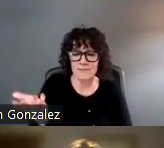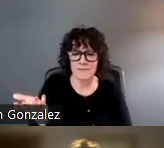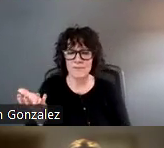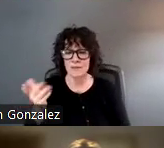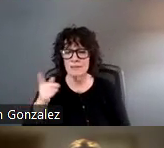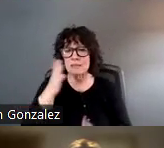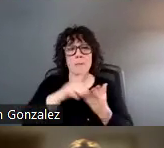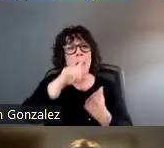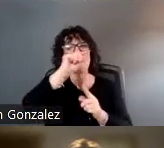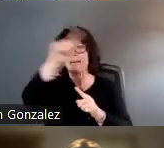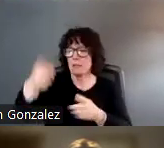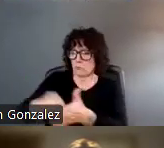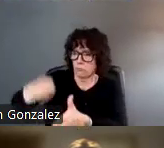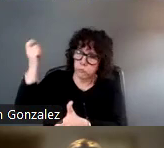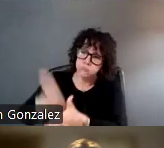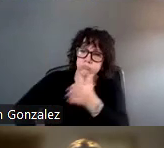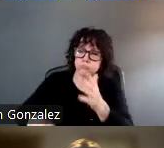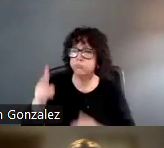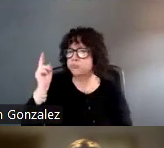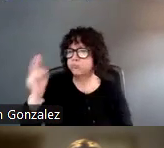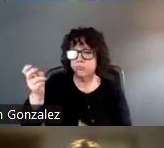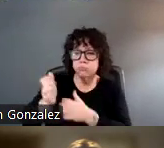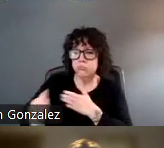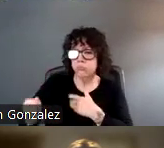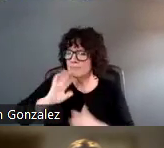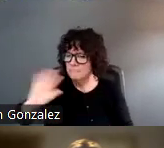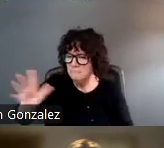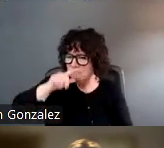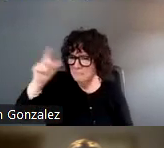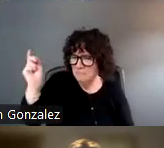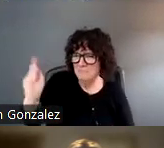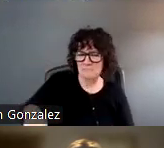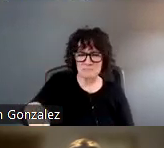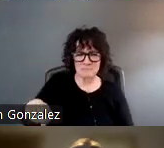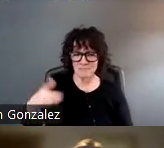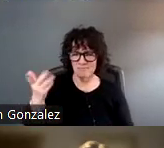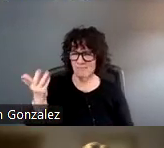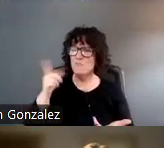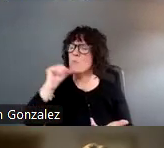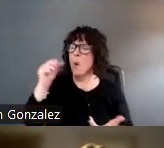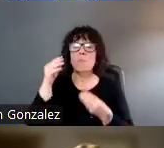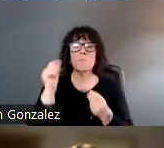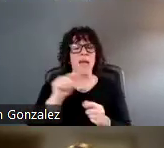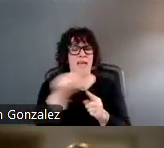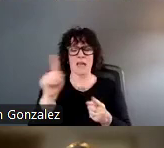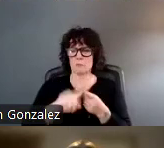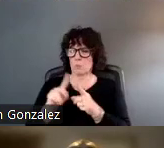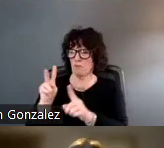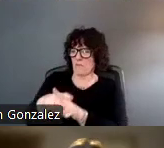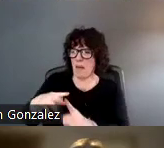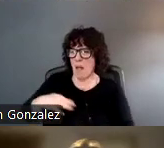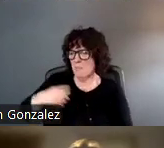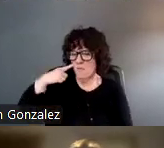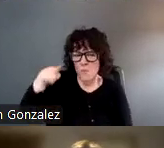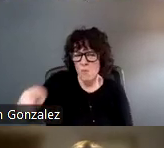And if you do get a solicitation and you want to call us, we'll confirm it and confirm to you that's what